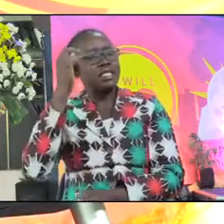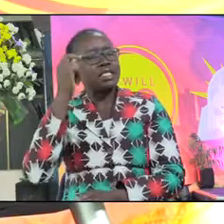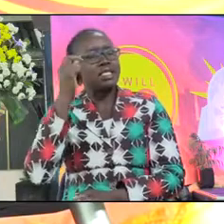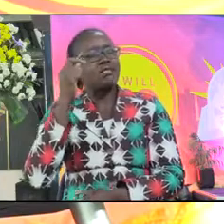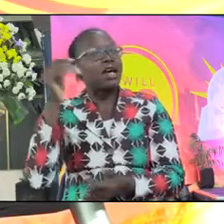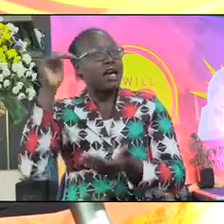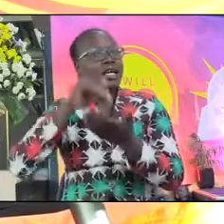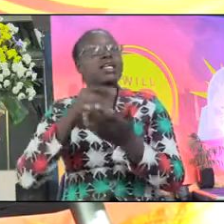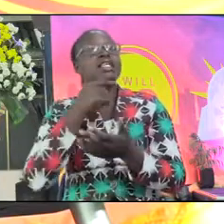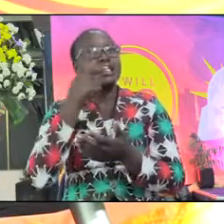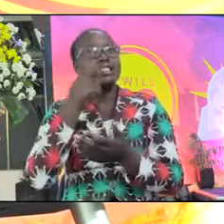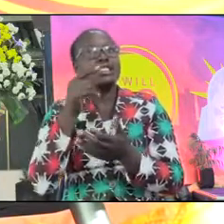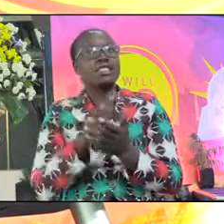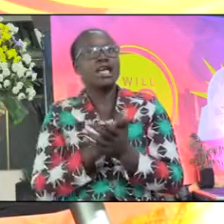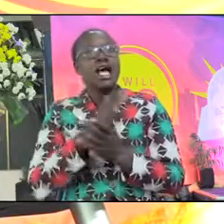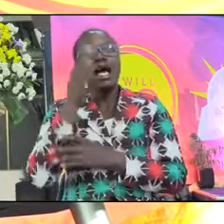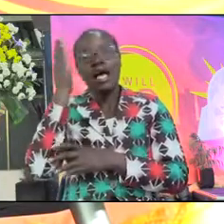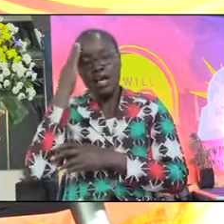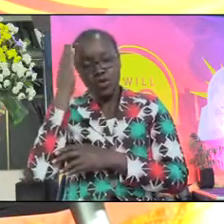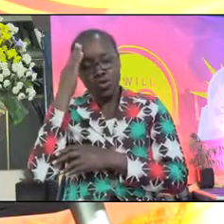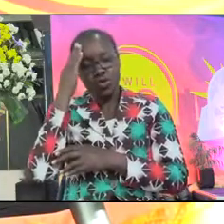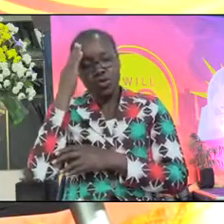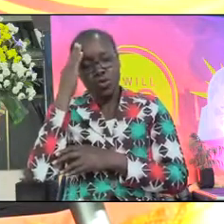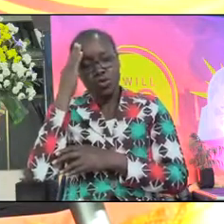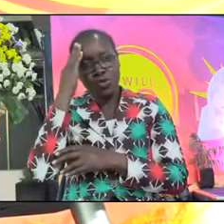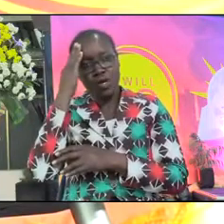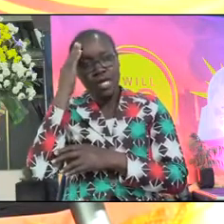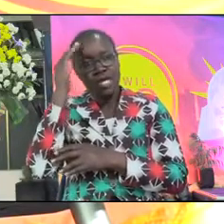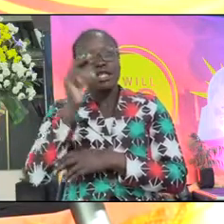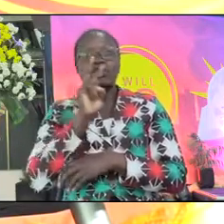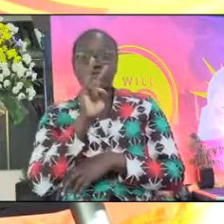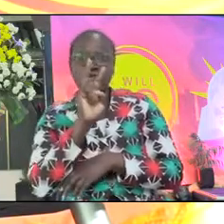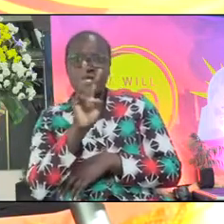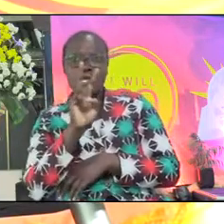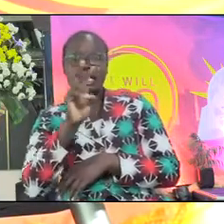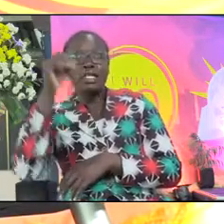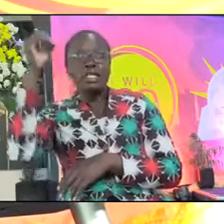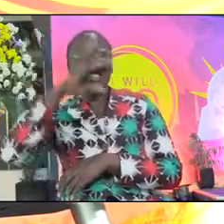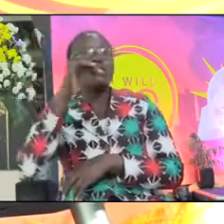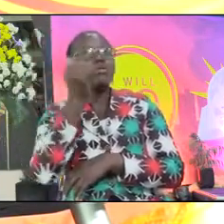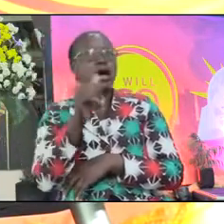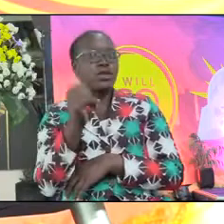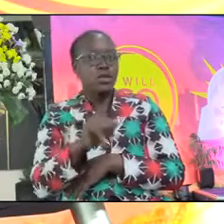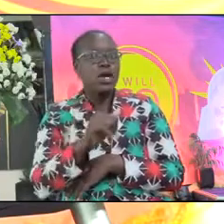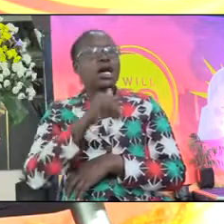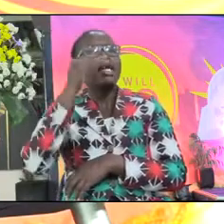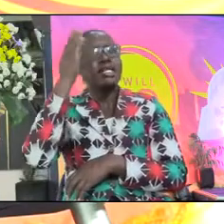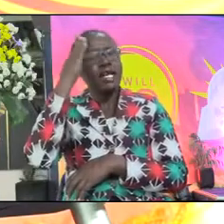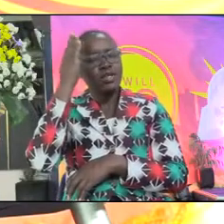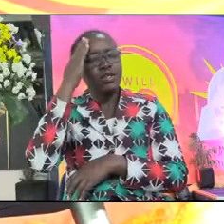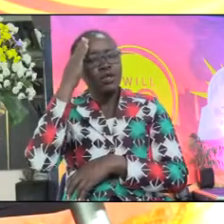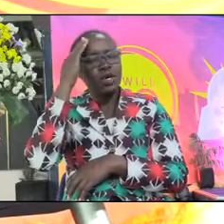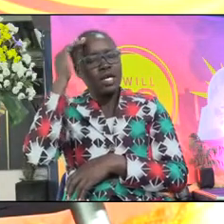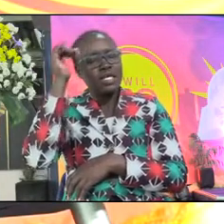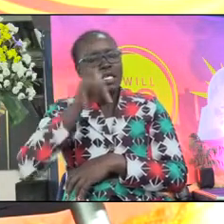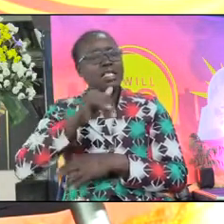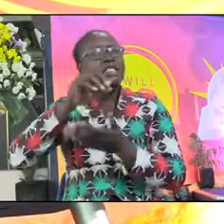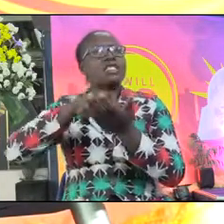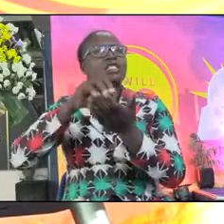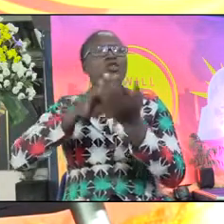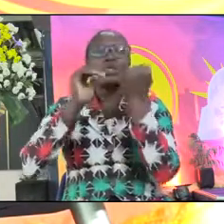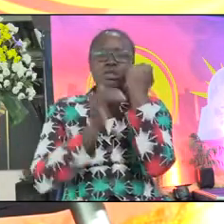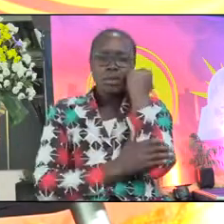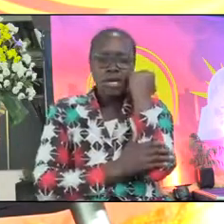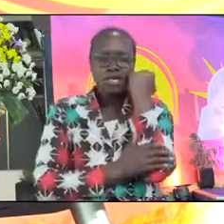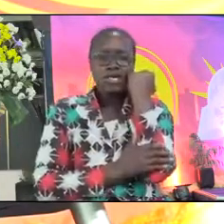testified again and says, I know that you haven't seen the sun. And I know that your situation